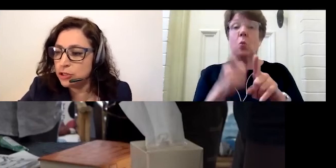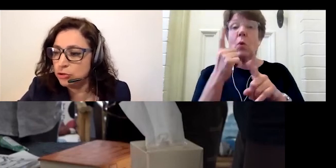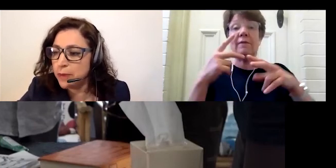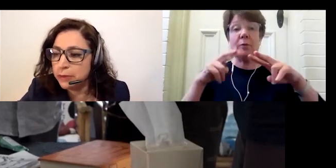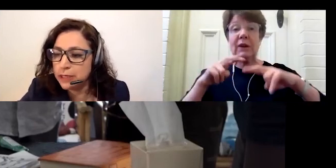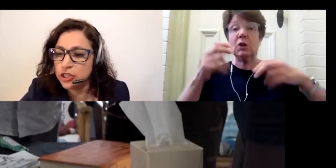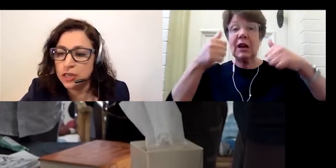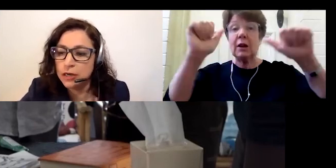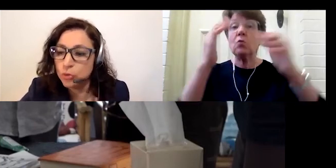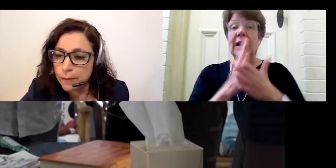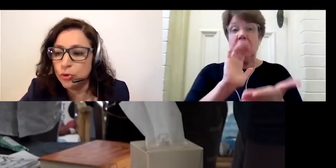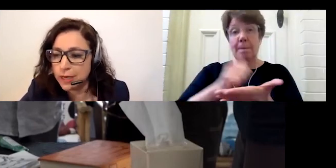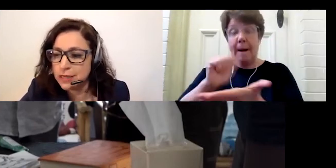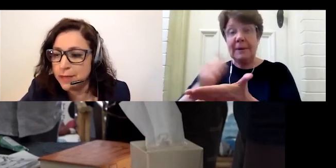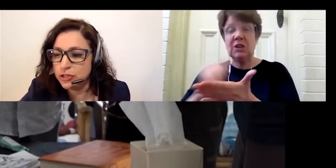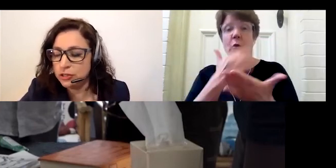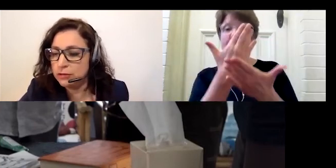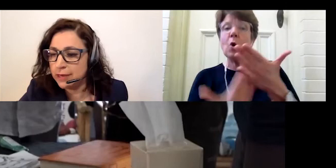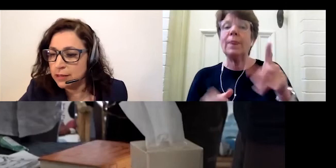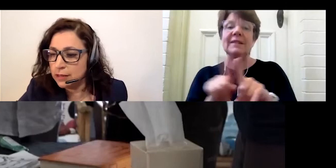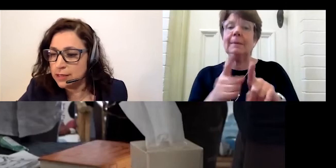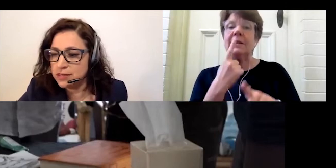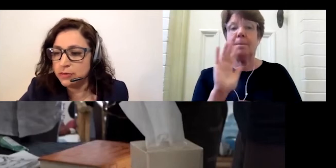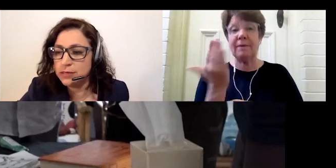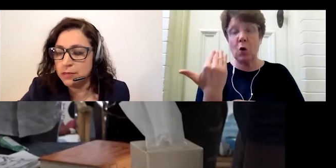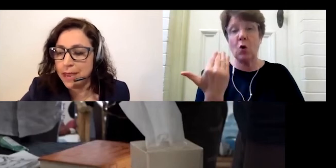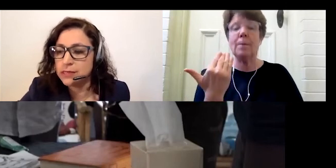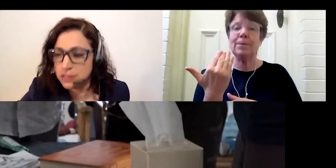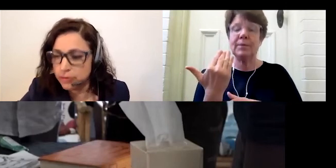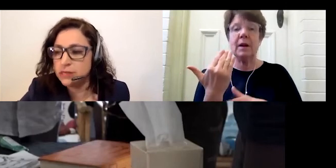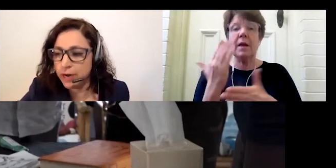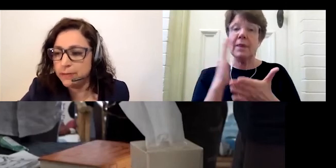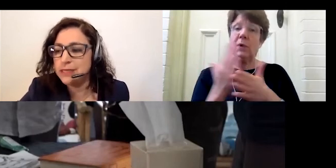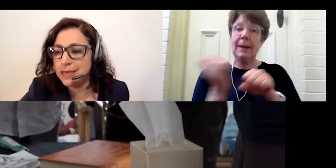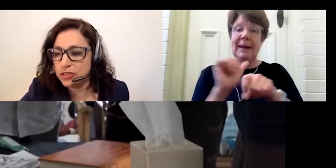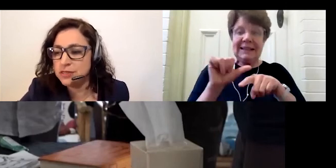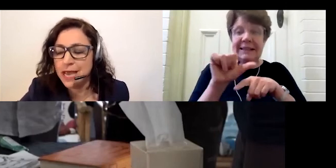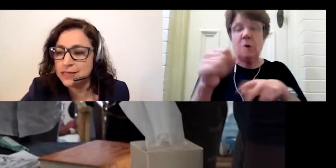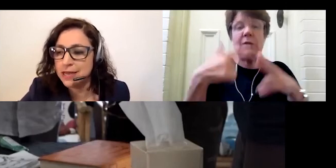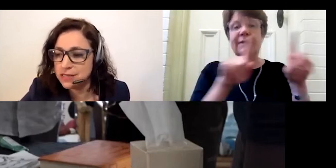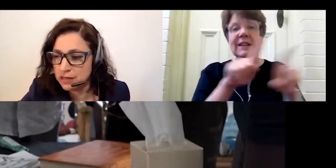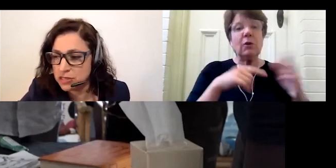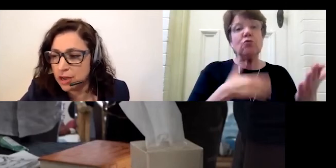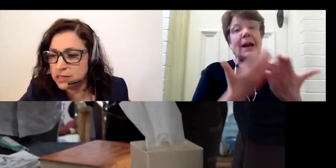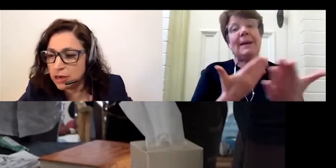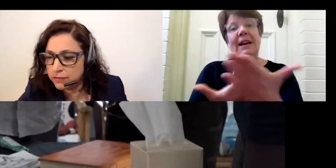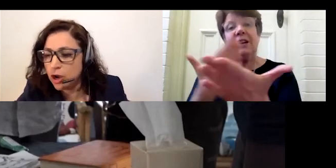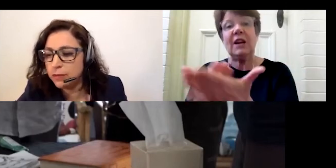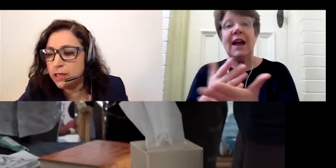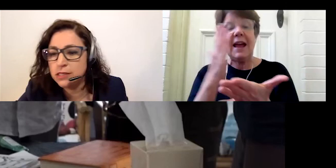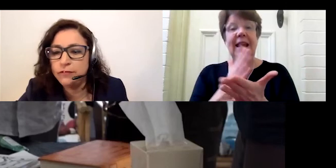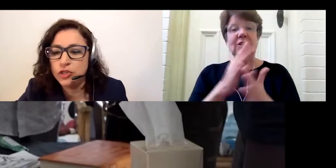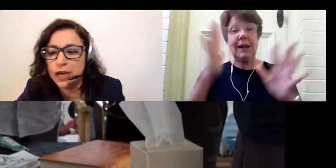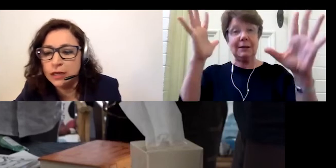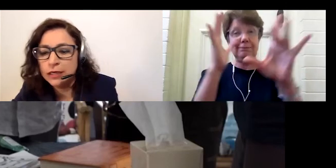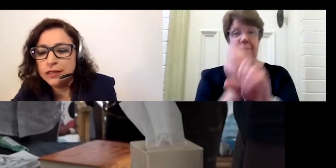be to publish a report, as I mentioned, that is a series that makes a series of recommendations and has that synthesized kind of timeline